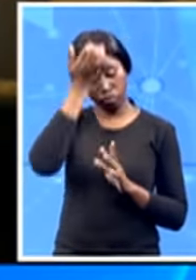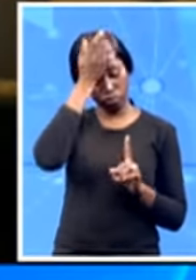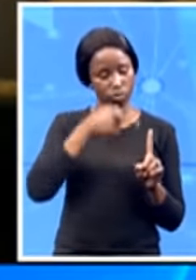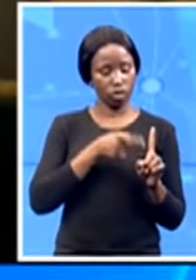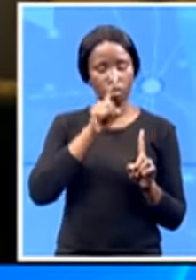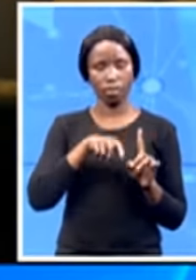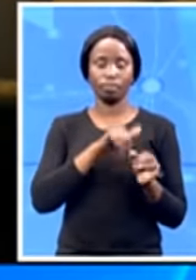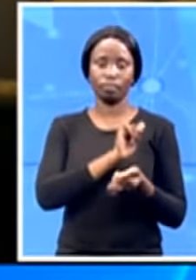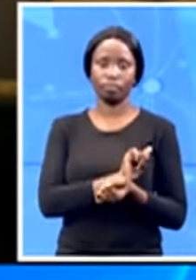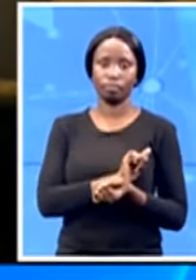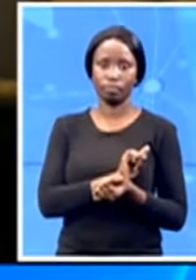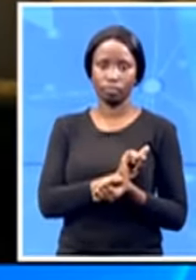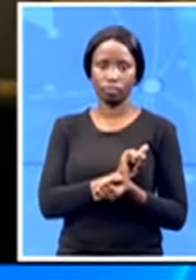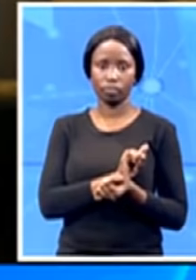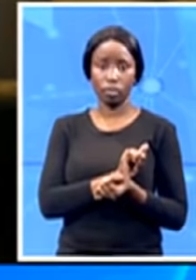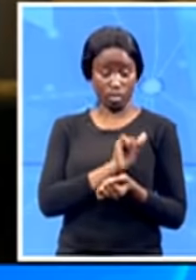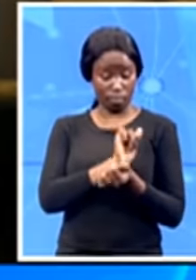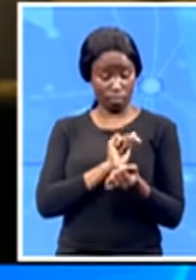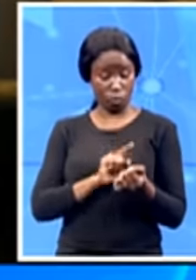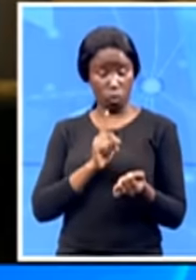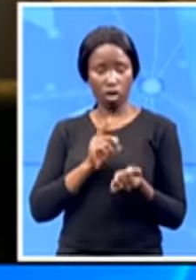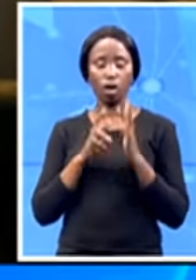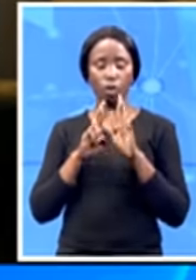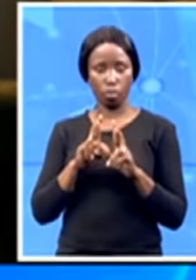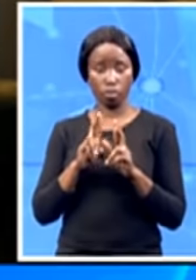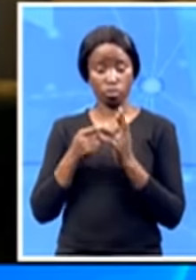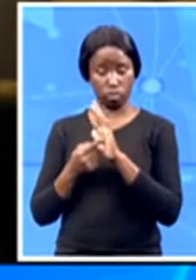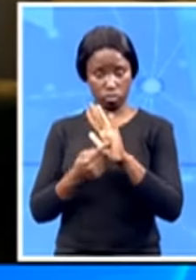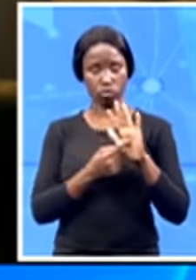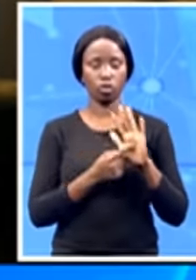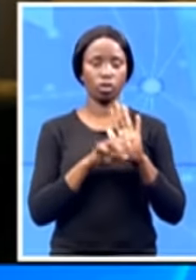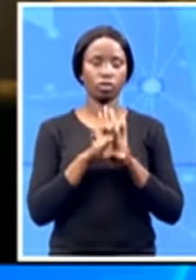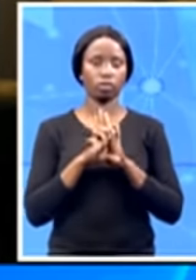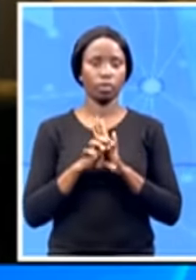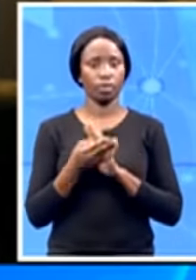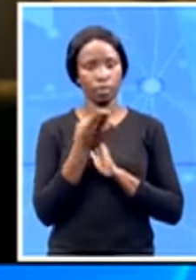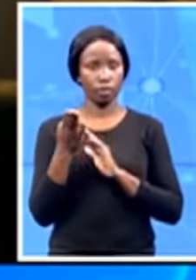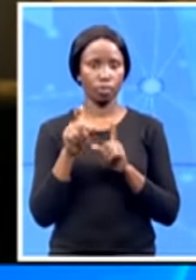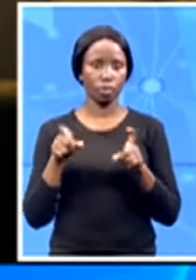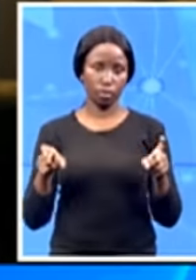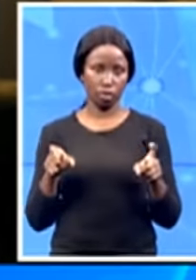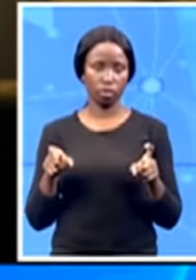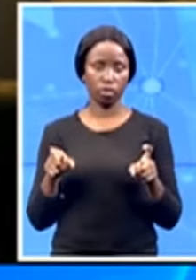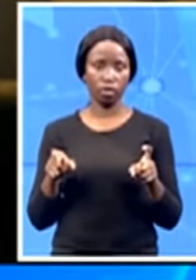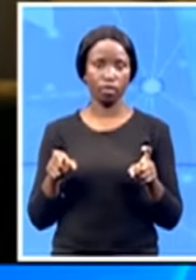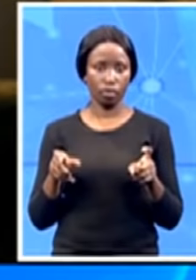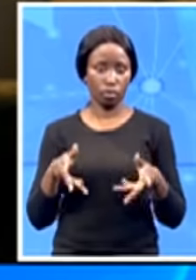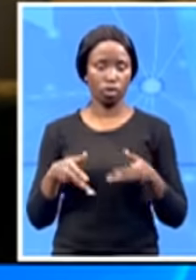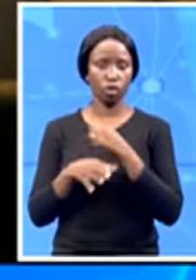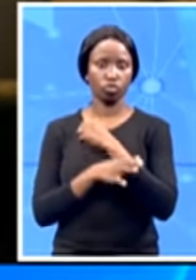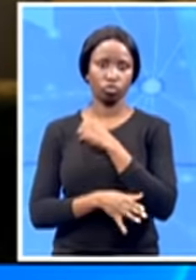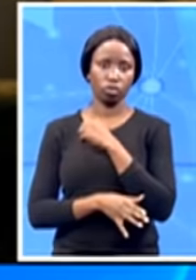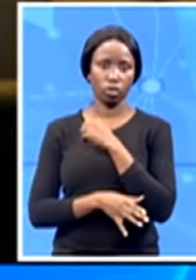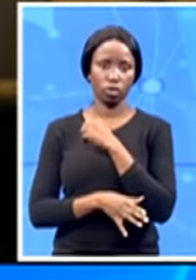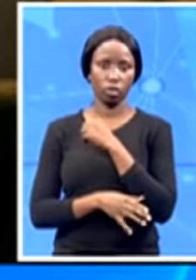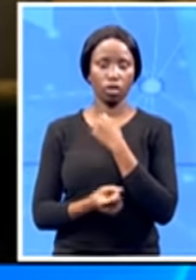so sends an unequivocal message. In this, our constitutional dispensation, the rule of